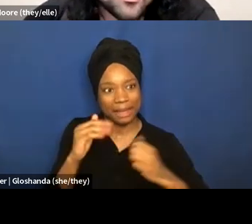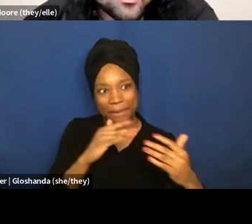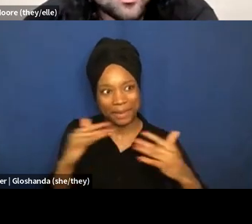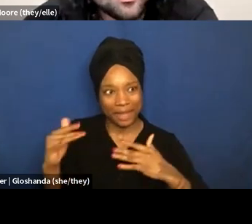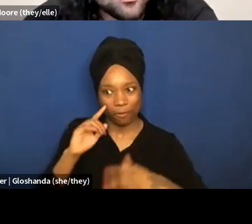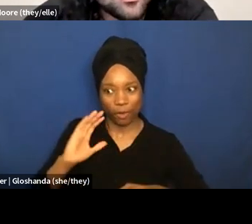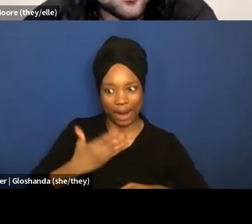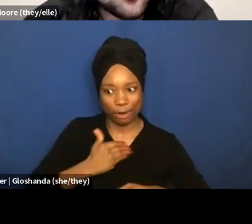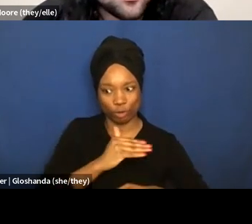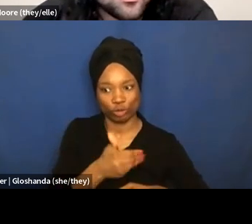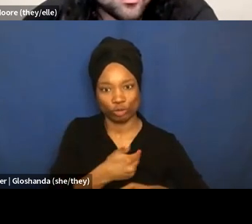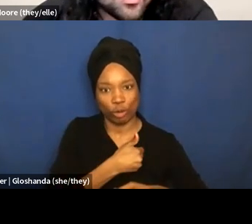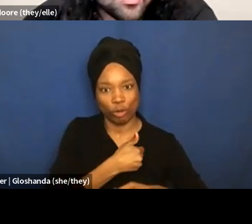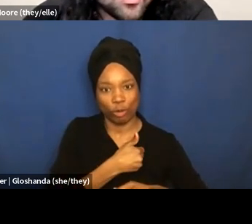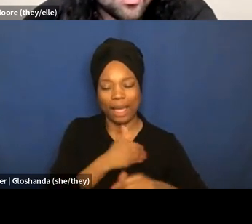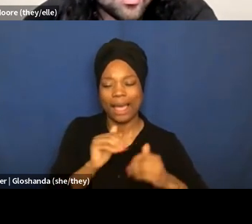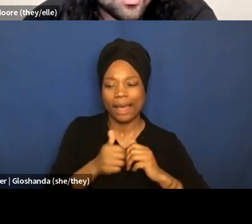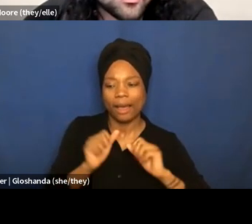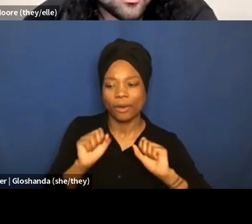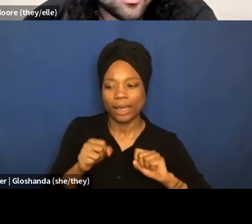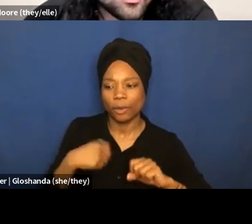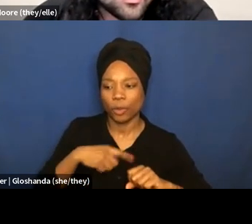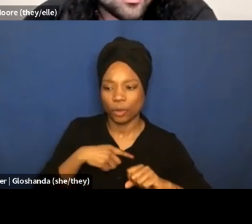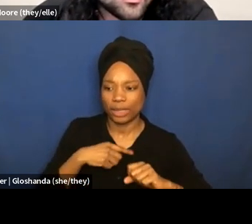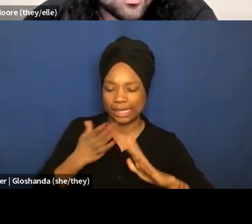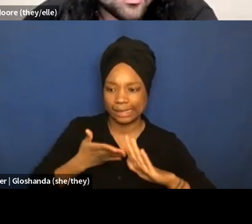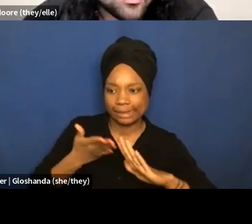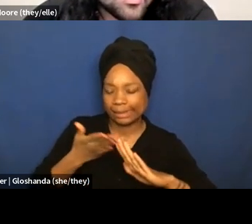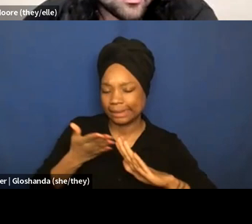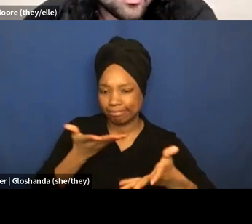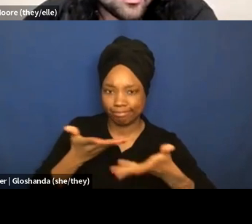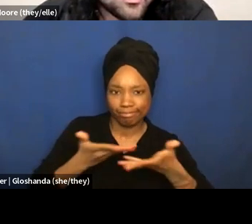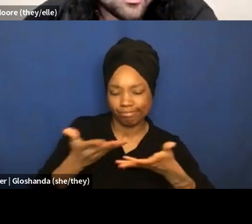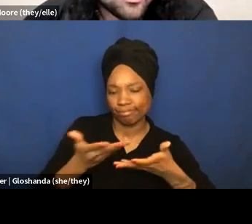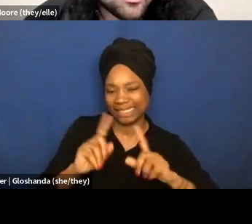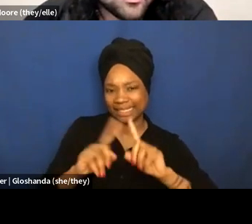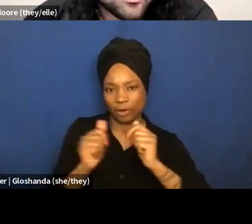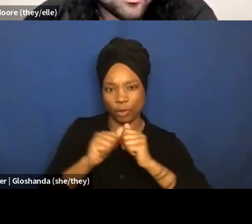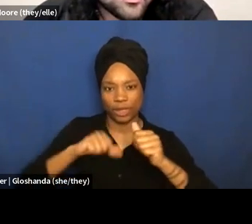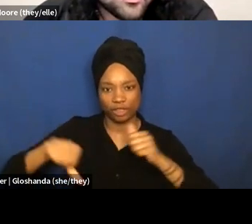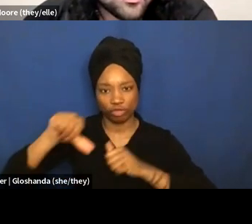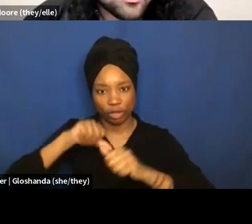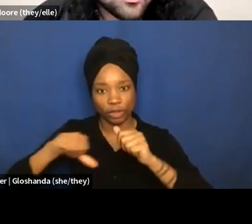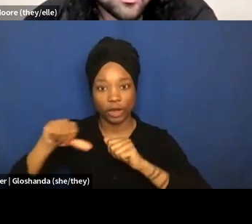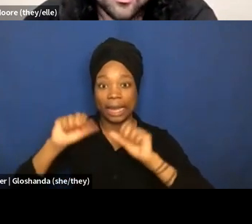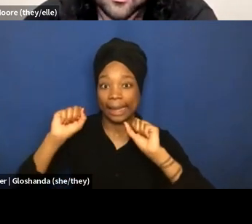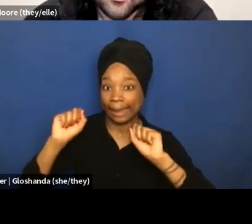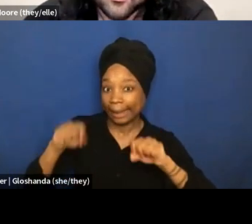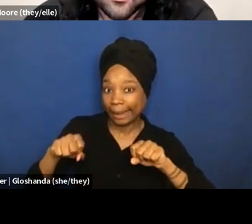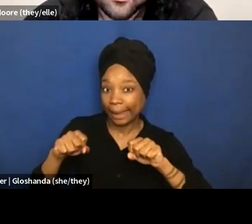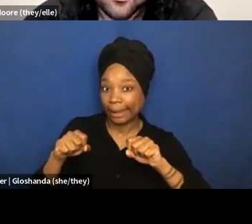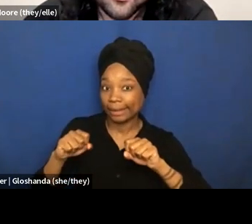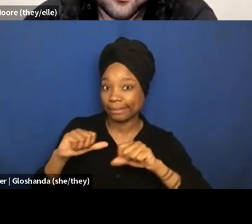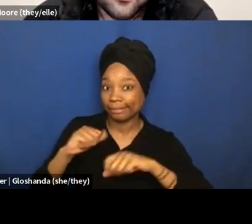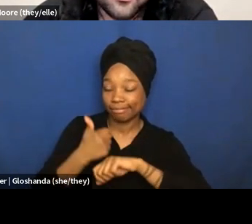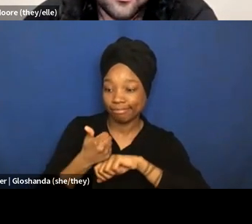we operate quite differently with each other? And that can come through changing how we